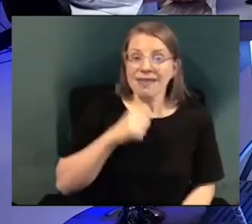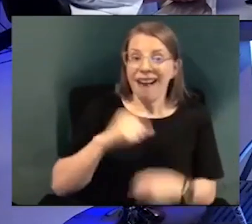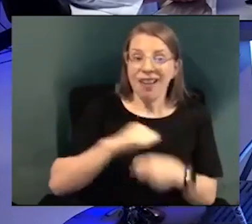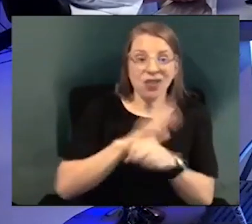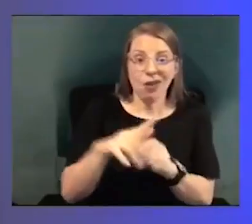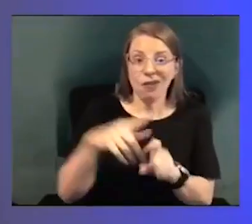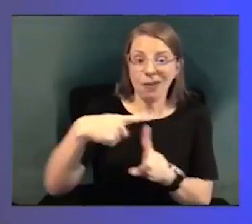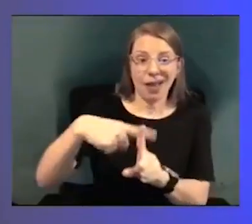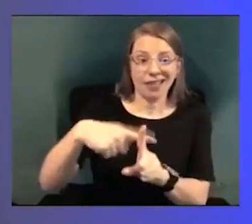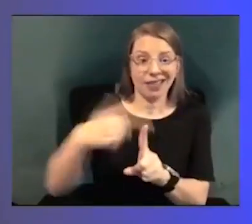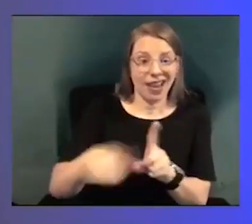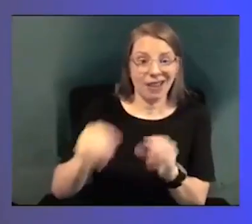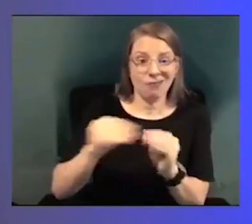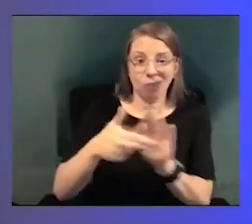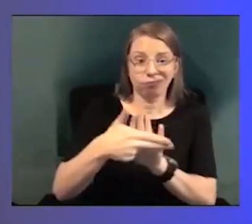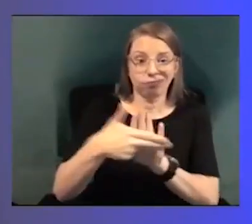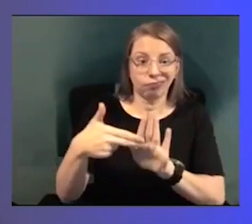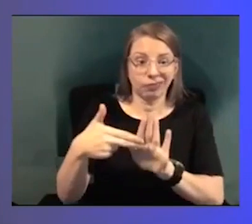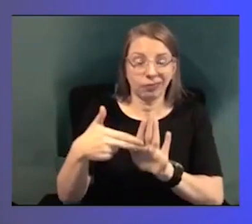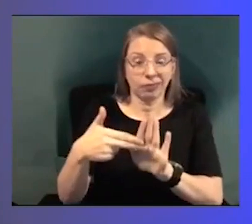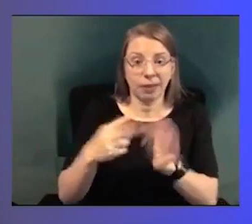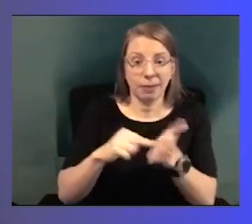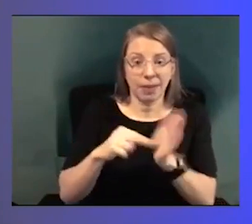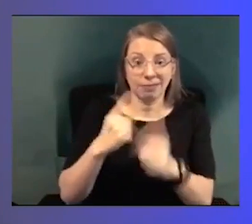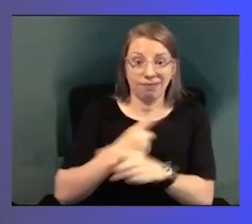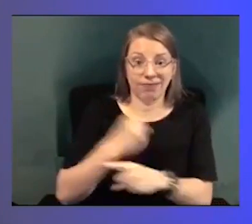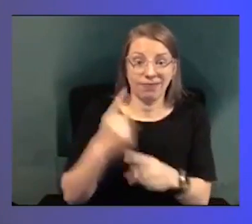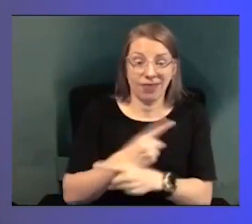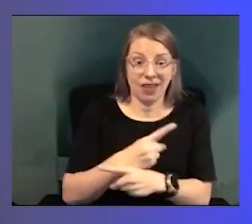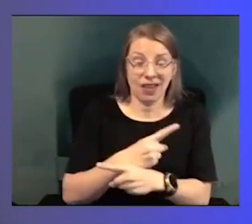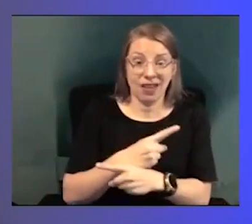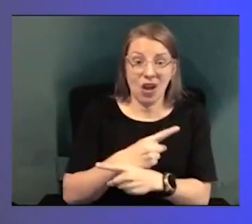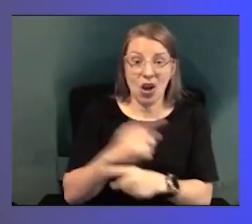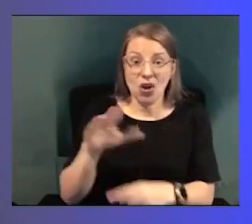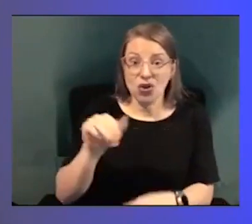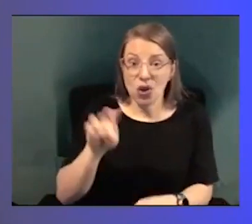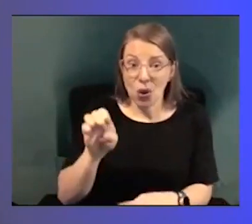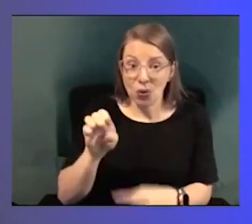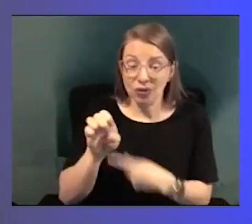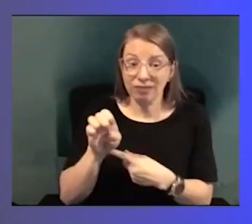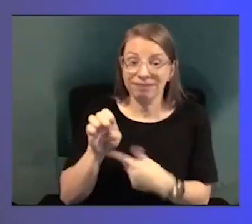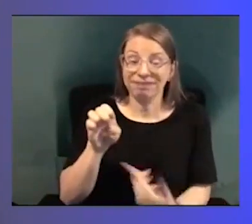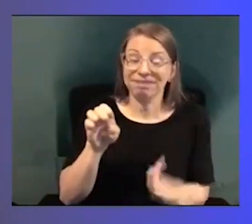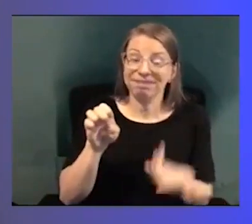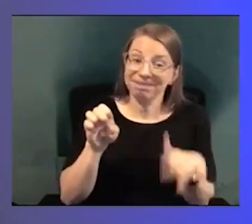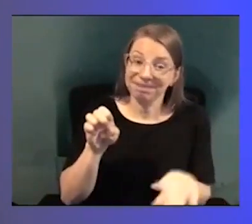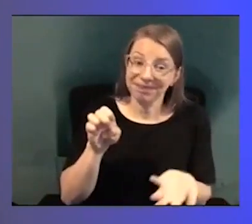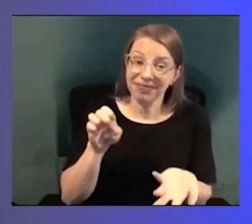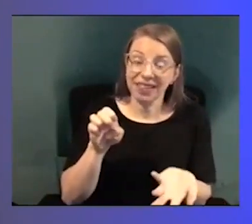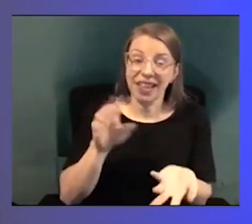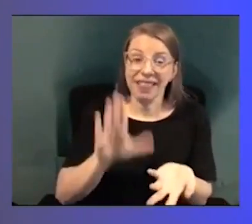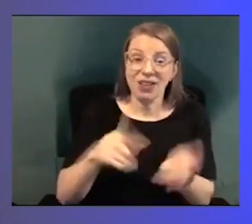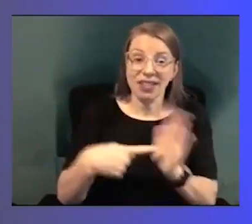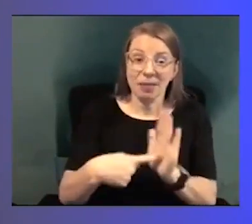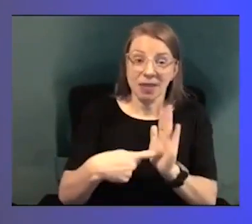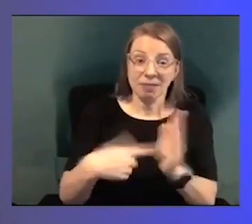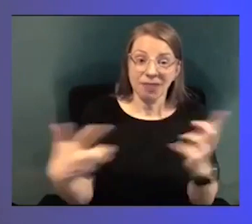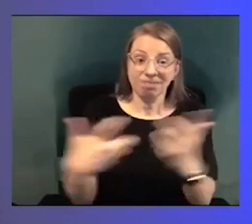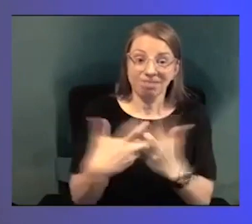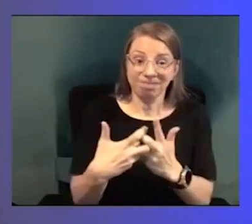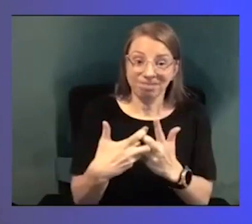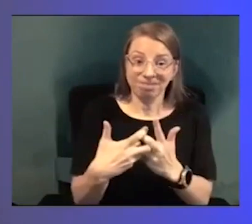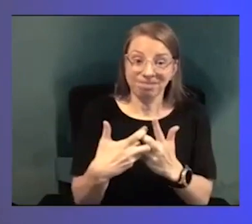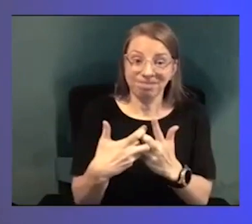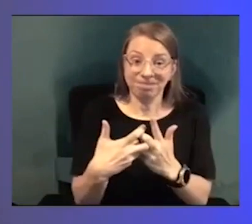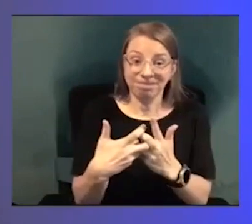we're appropriately coding them by their symptoms and what we're treating them for. So we have